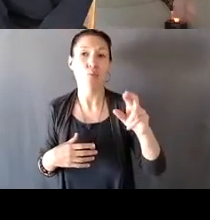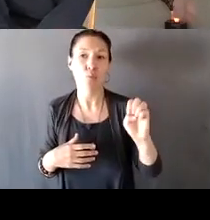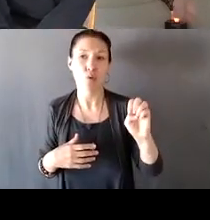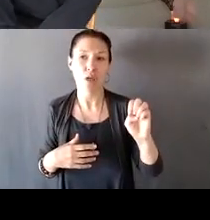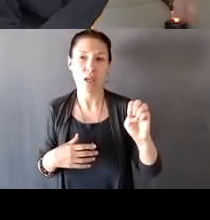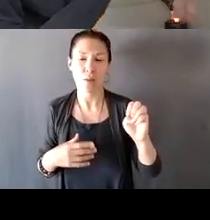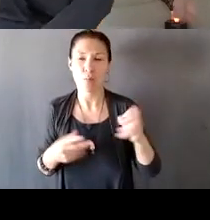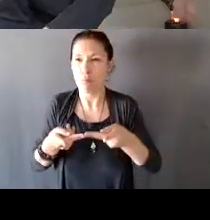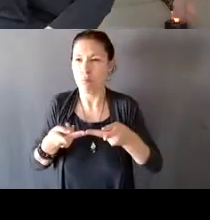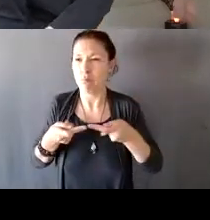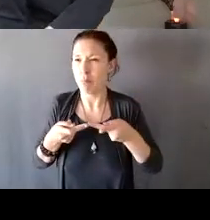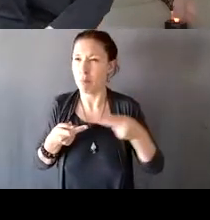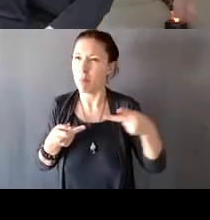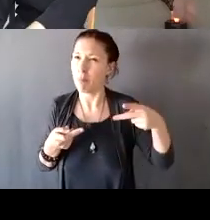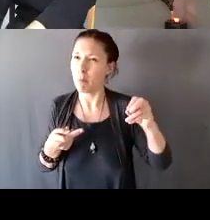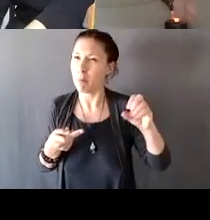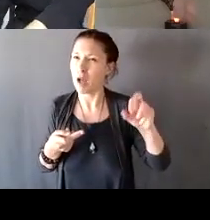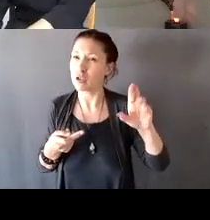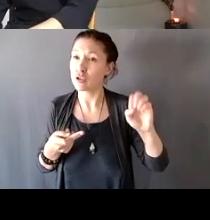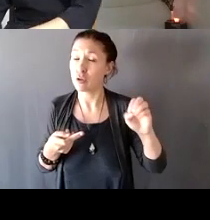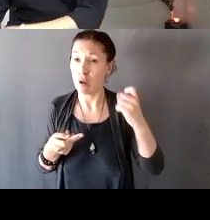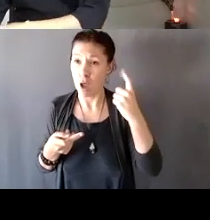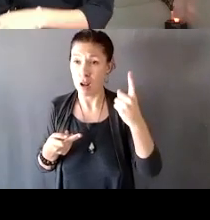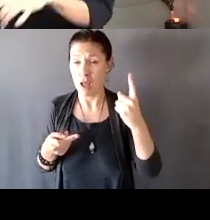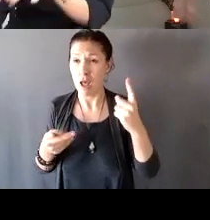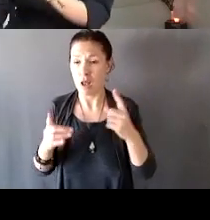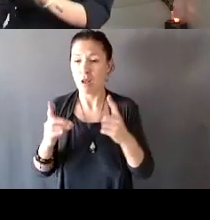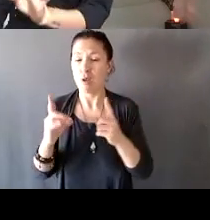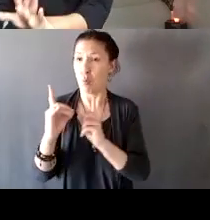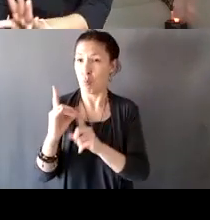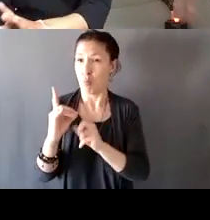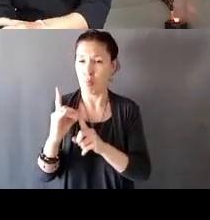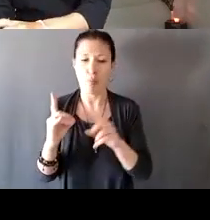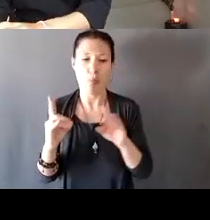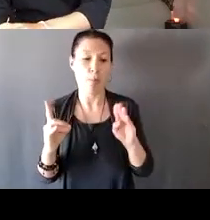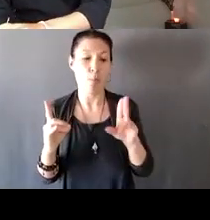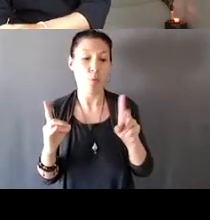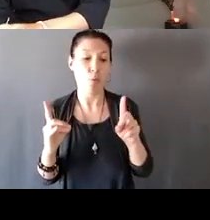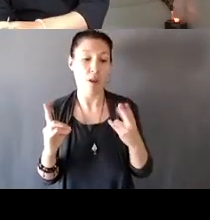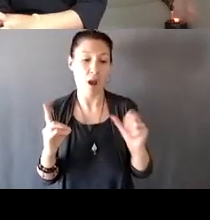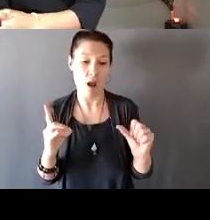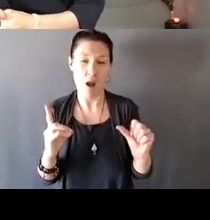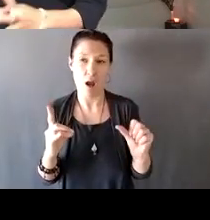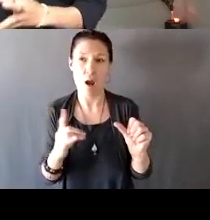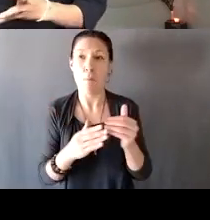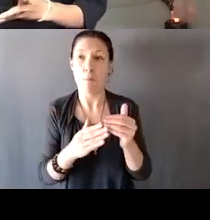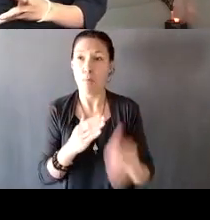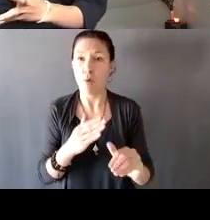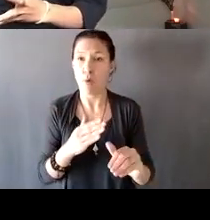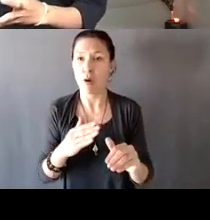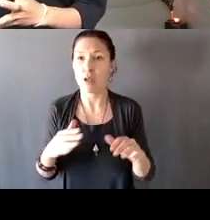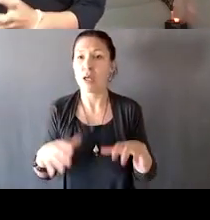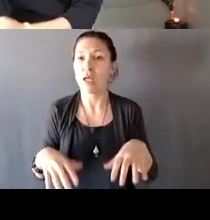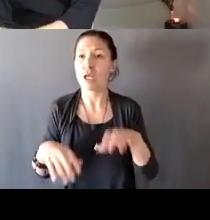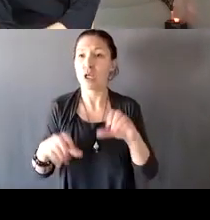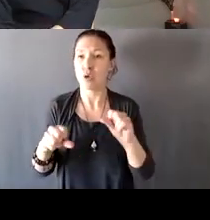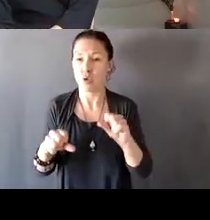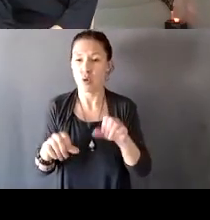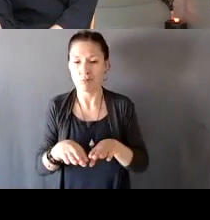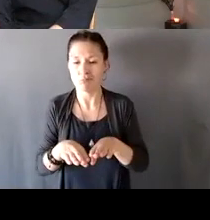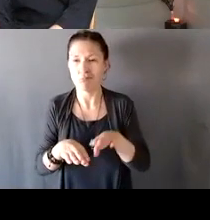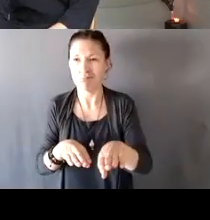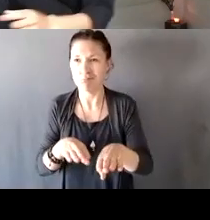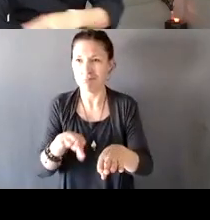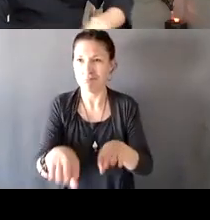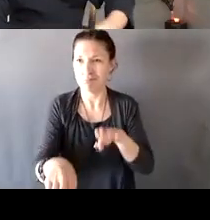born, he took 7 steps, and each step a lotus blossomed. And then